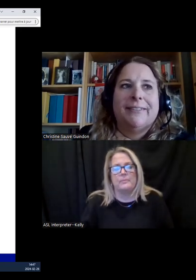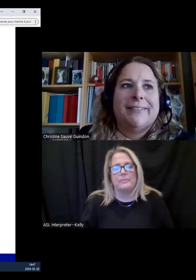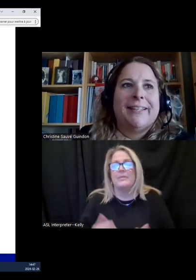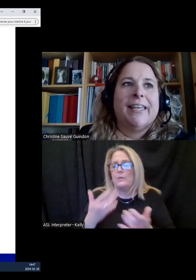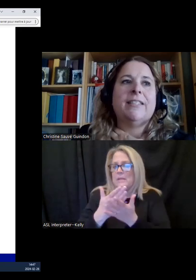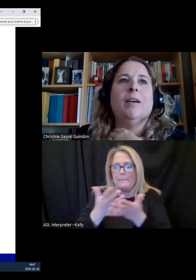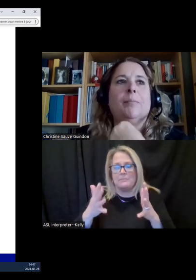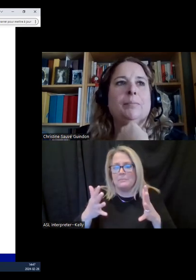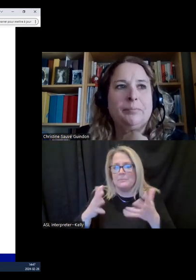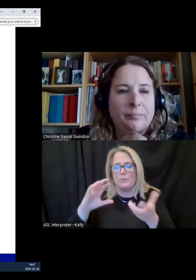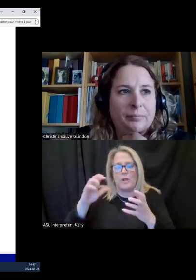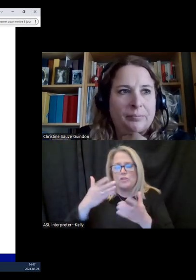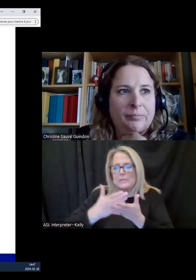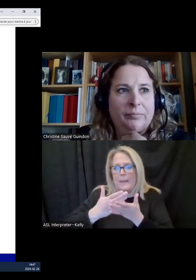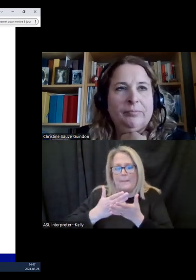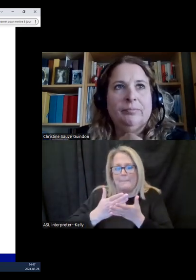Done and gets up.